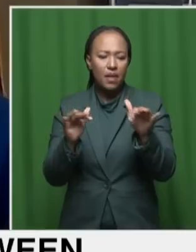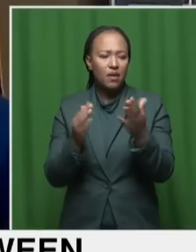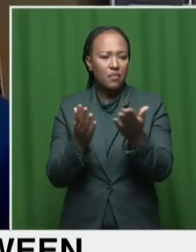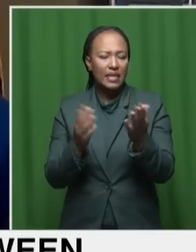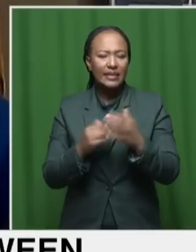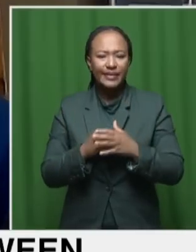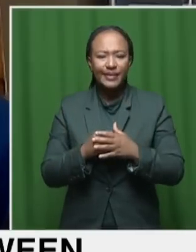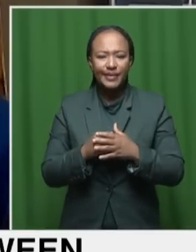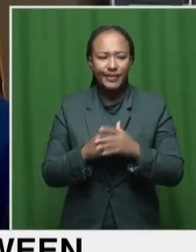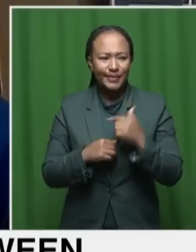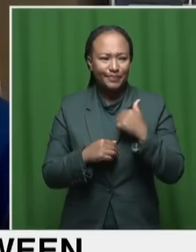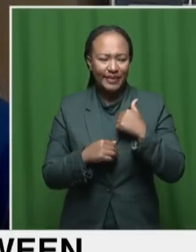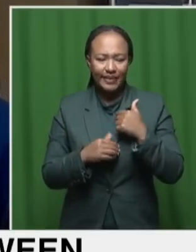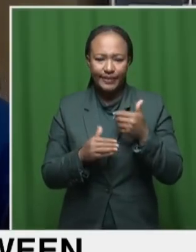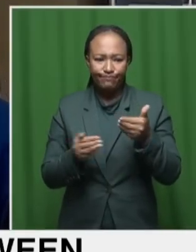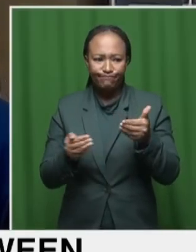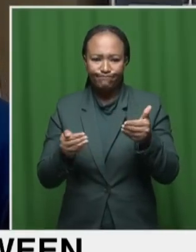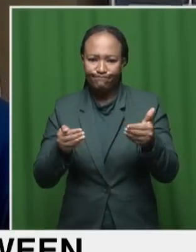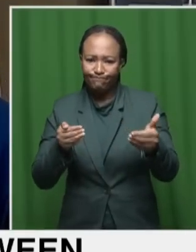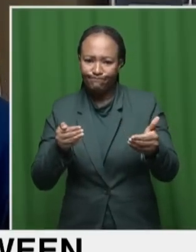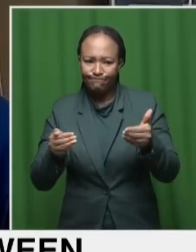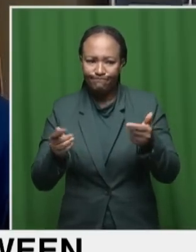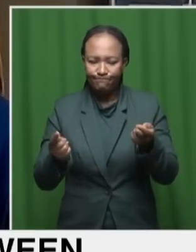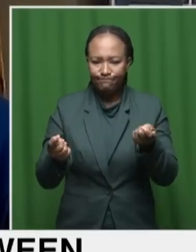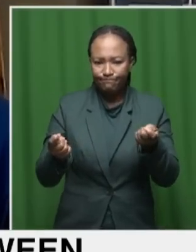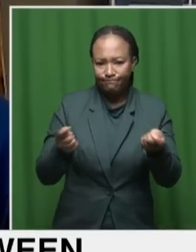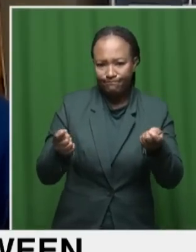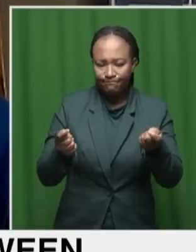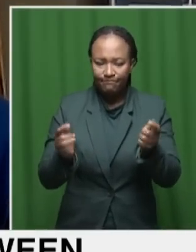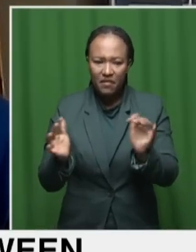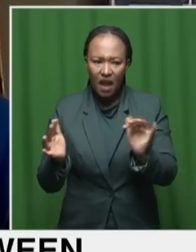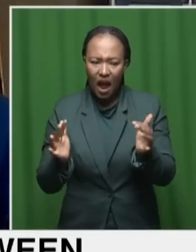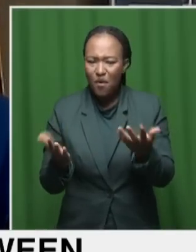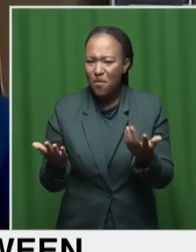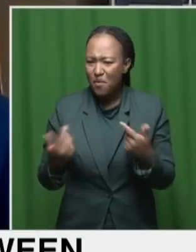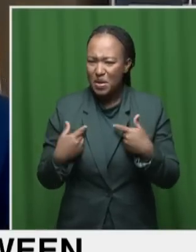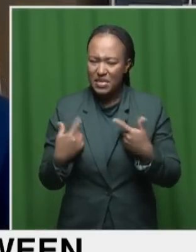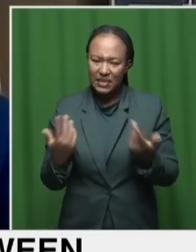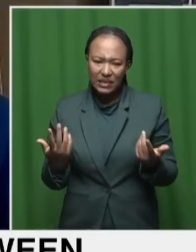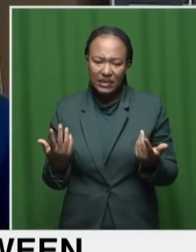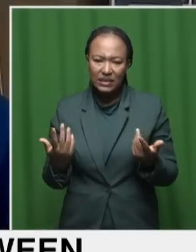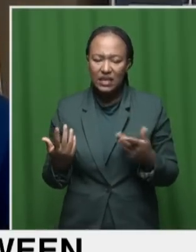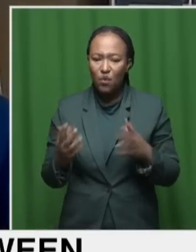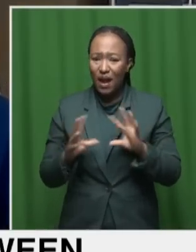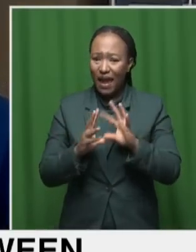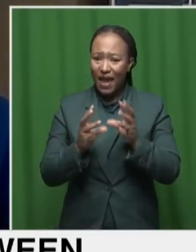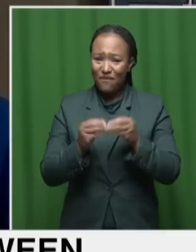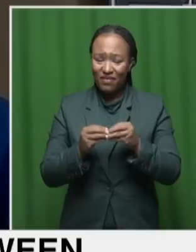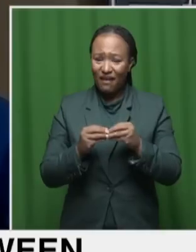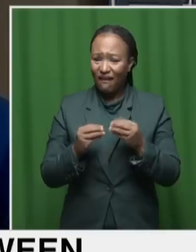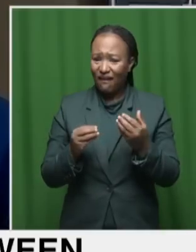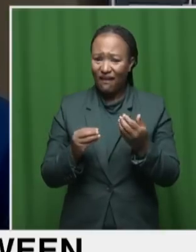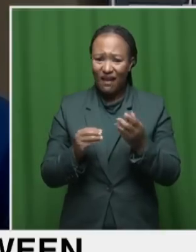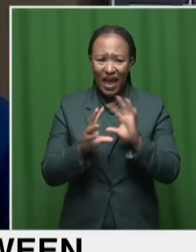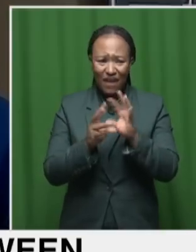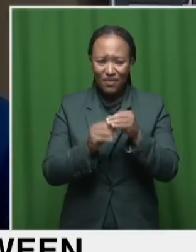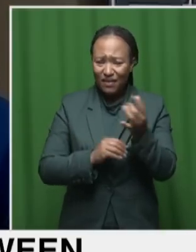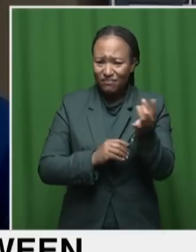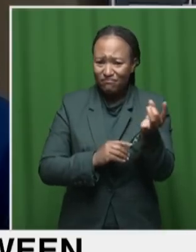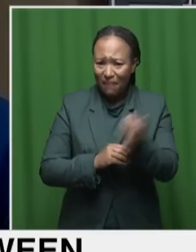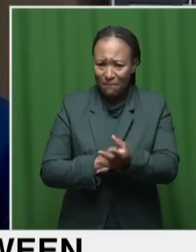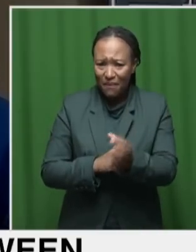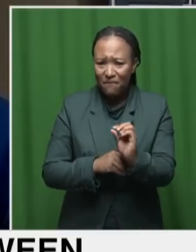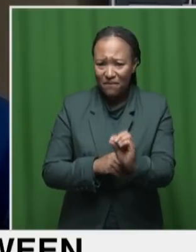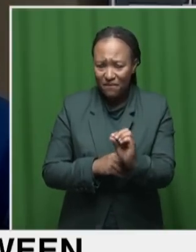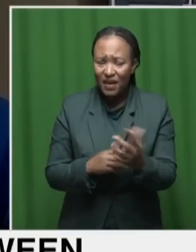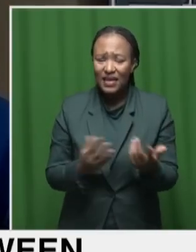do I cope? How do I deal with these runaway cost of living increases? What can people do?